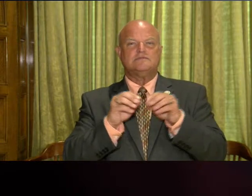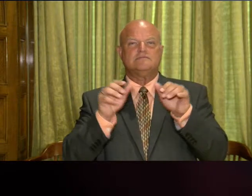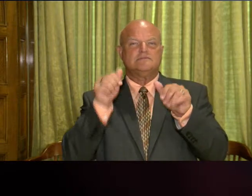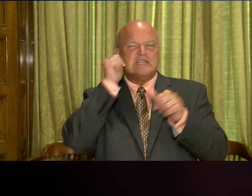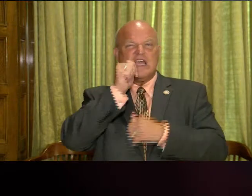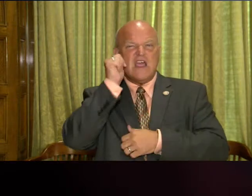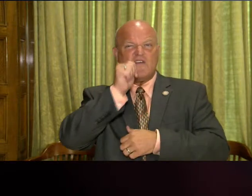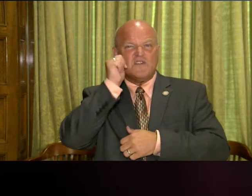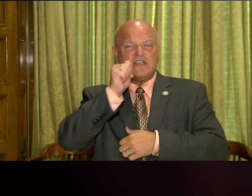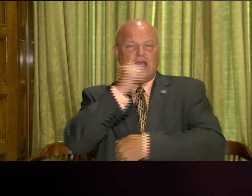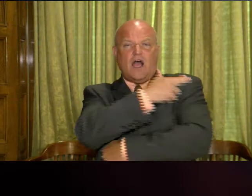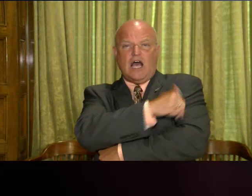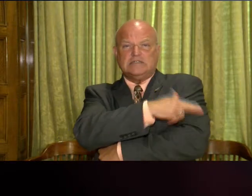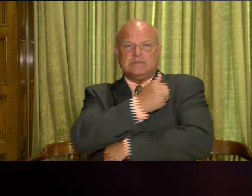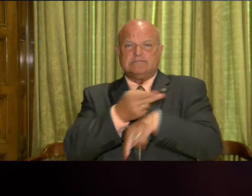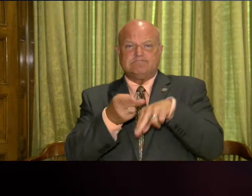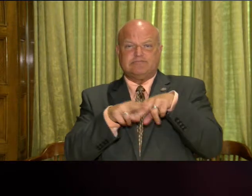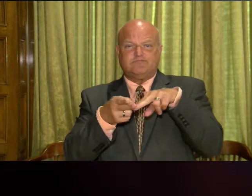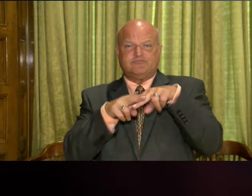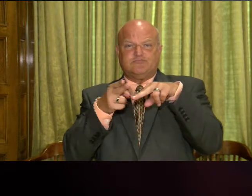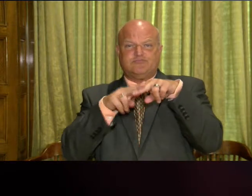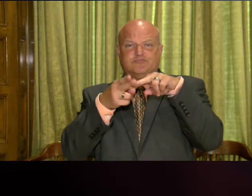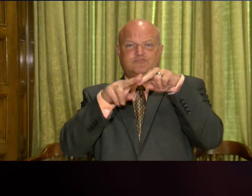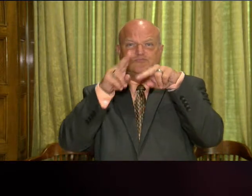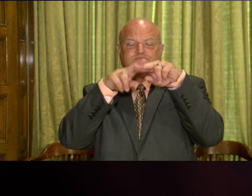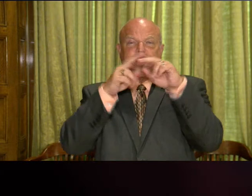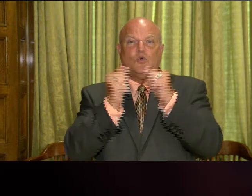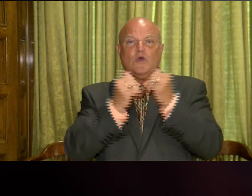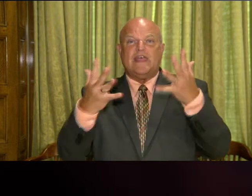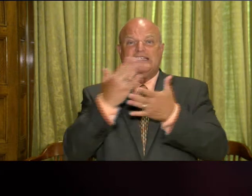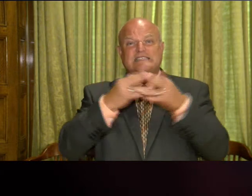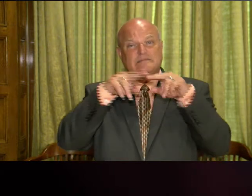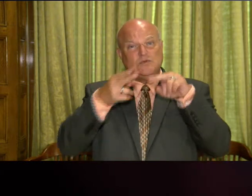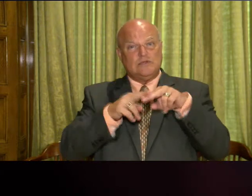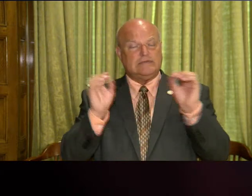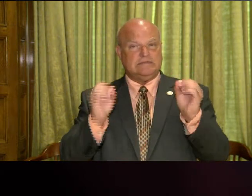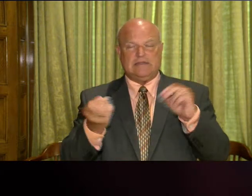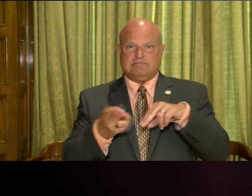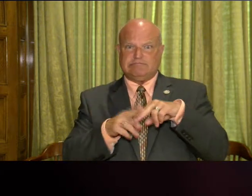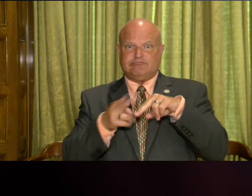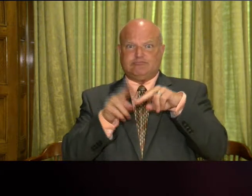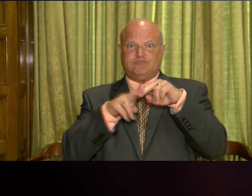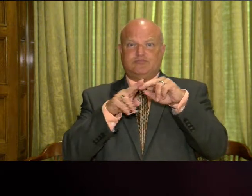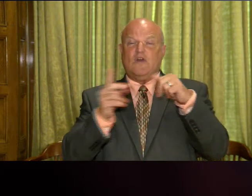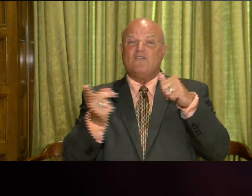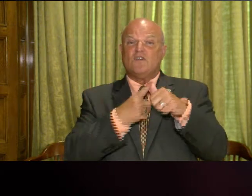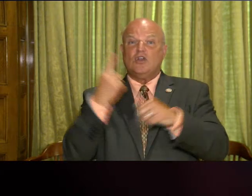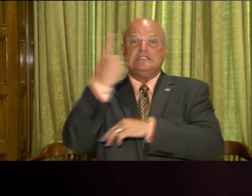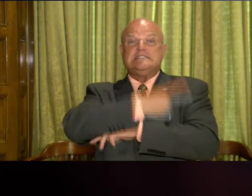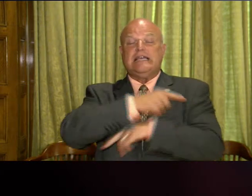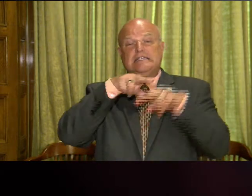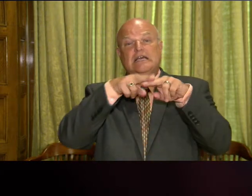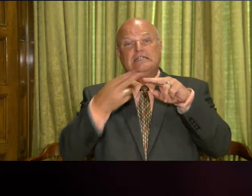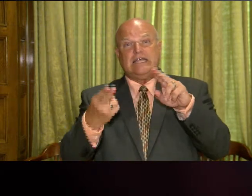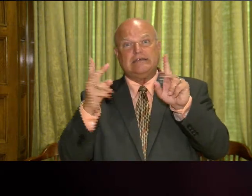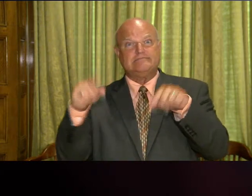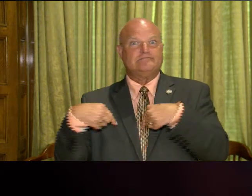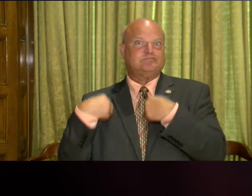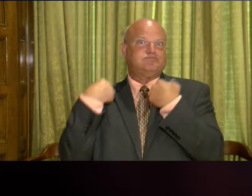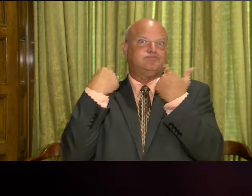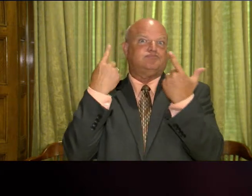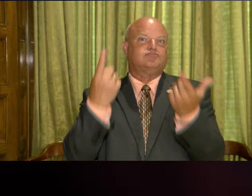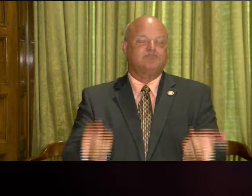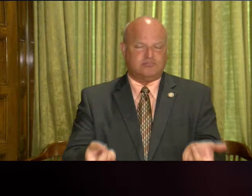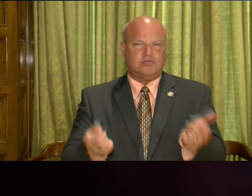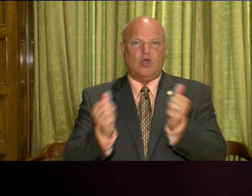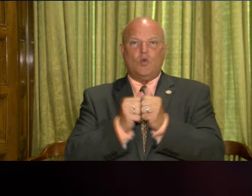which hospitalizations has increased without some going down. And this is the first day it's gone down, and with the increase